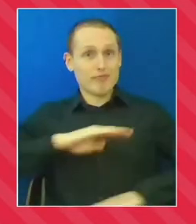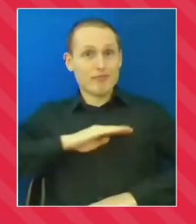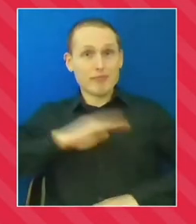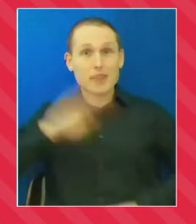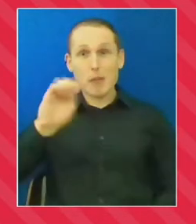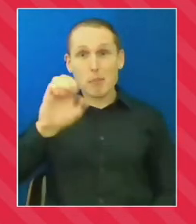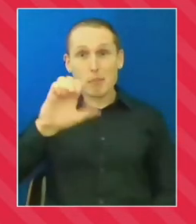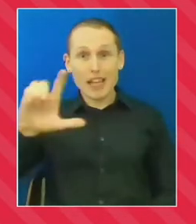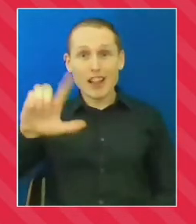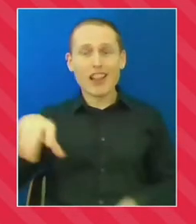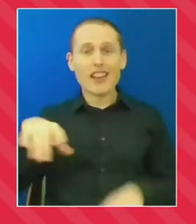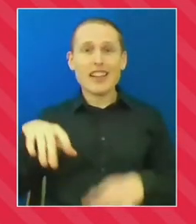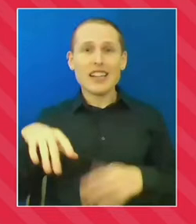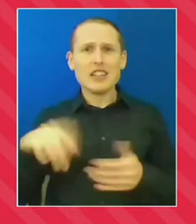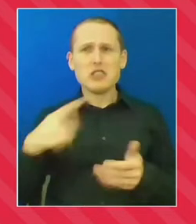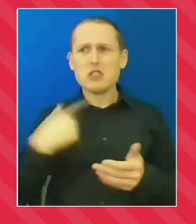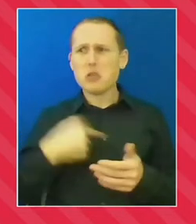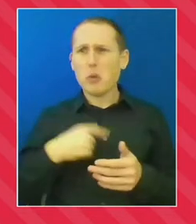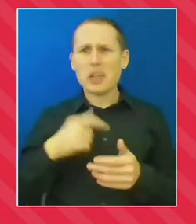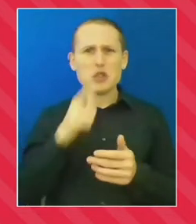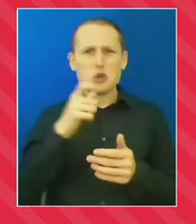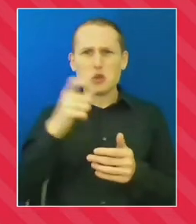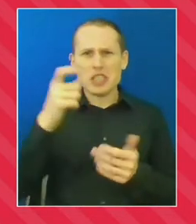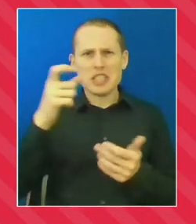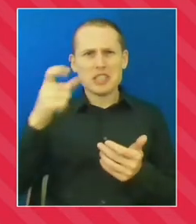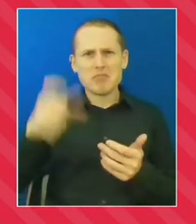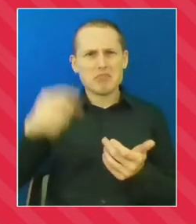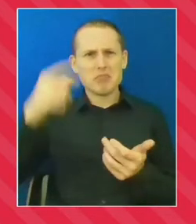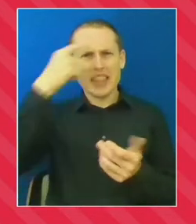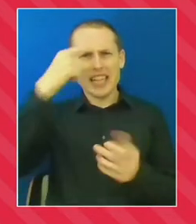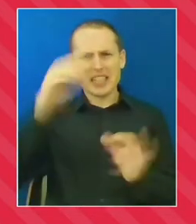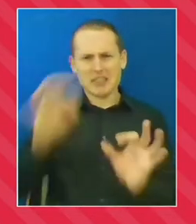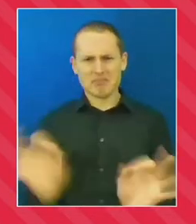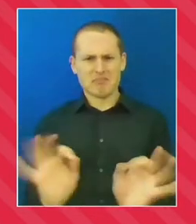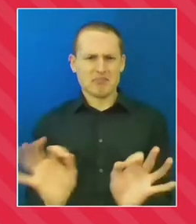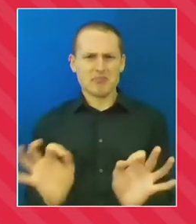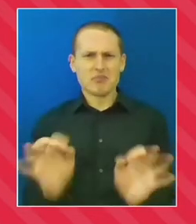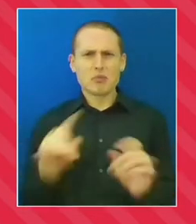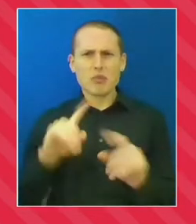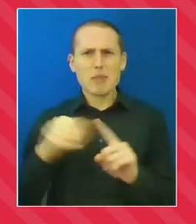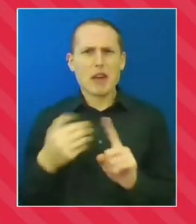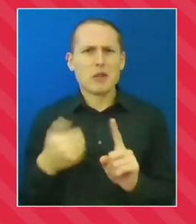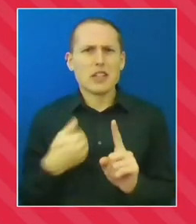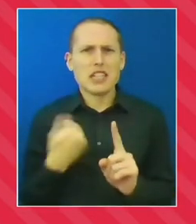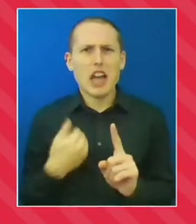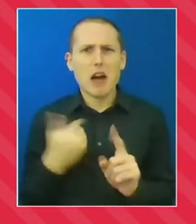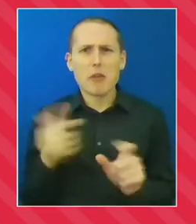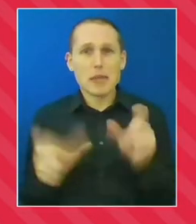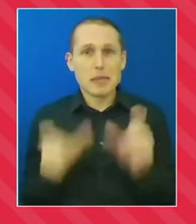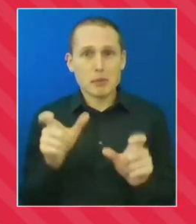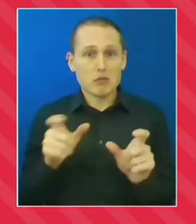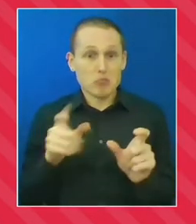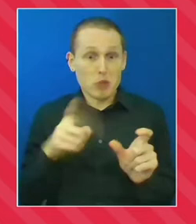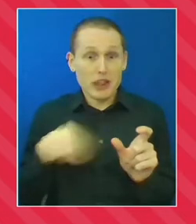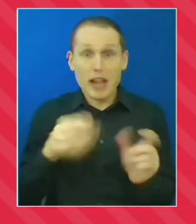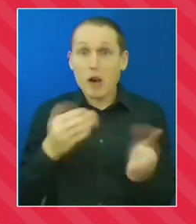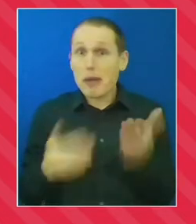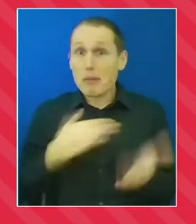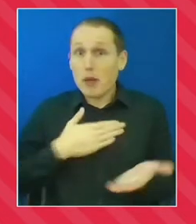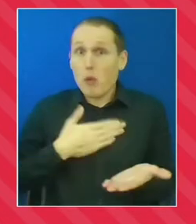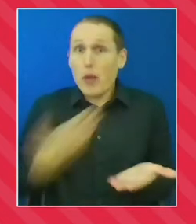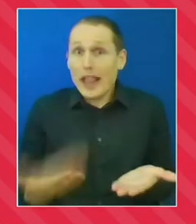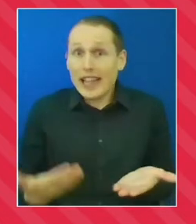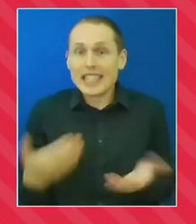should never underestimate what young people are willing to do if they just know about it. And if we as parents,